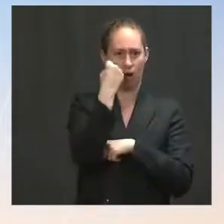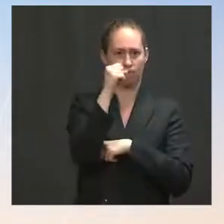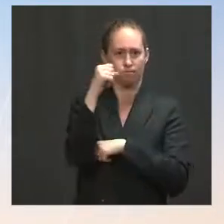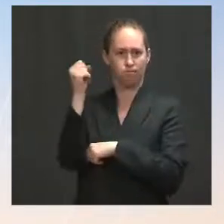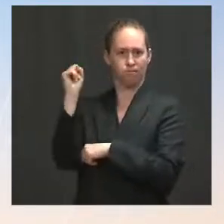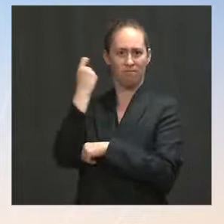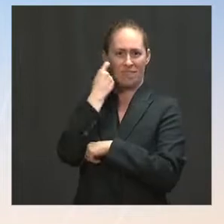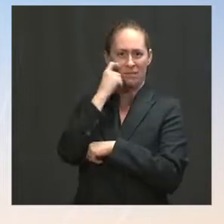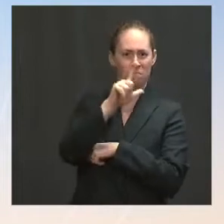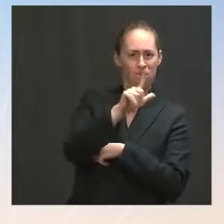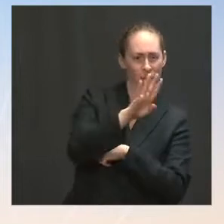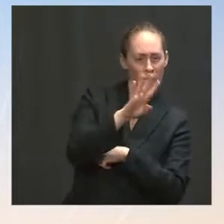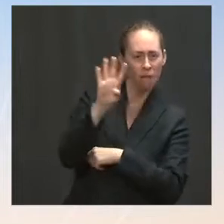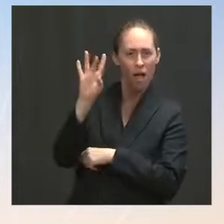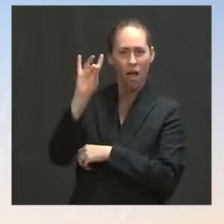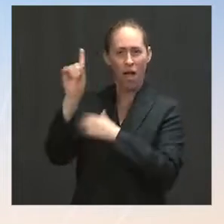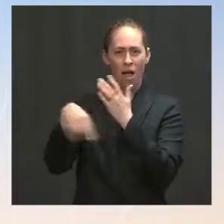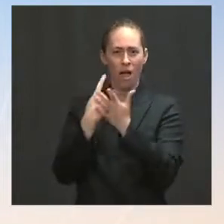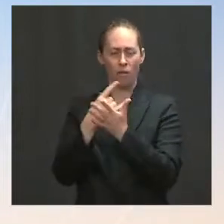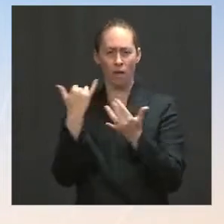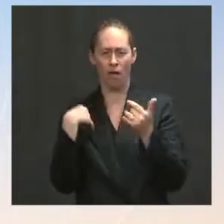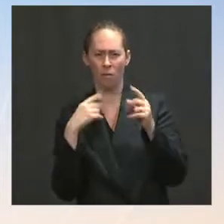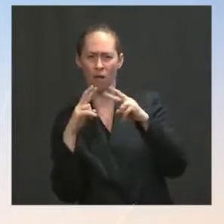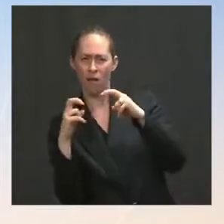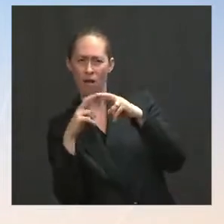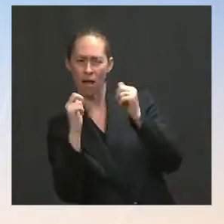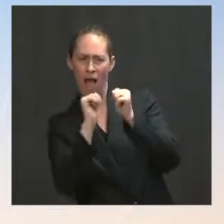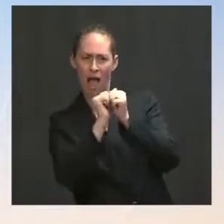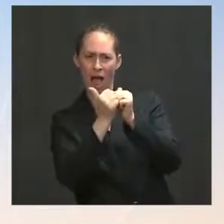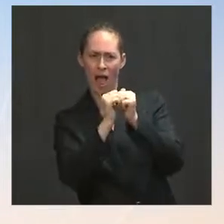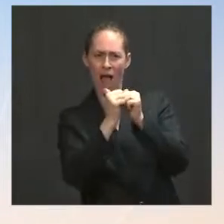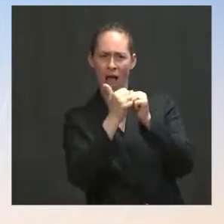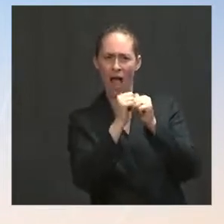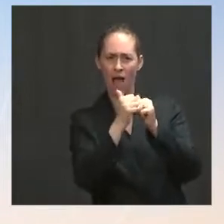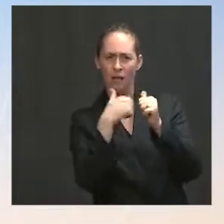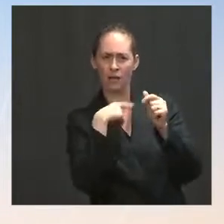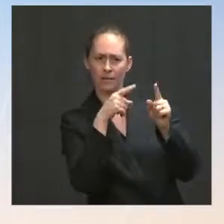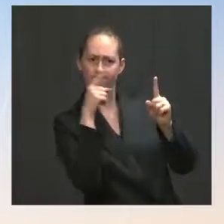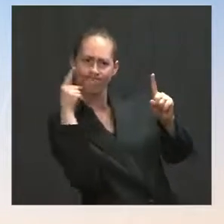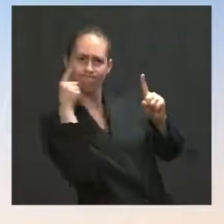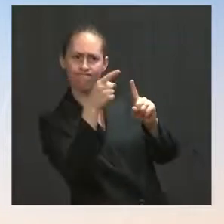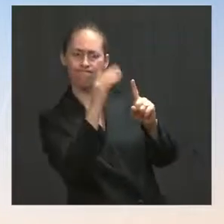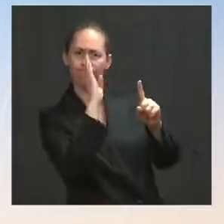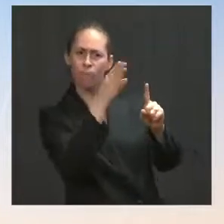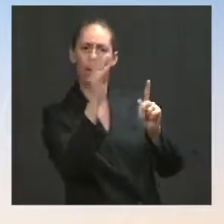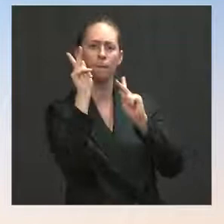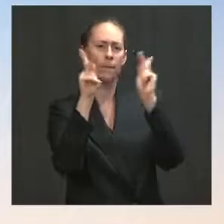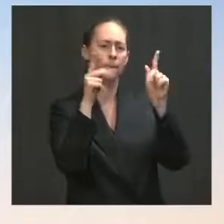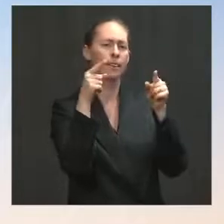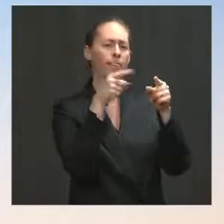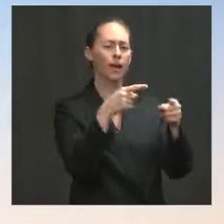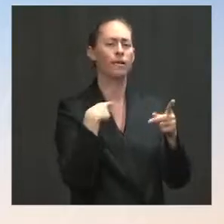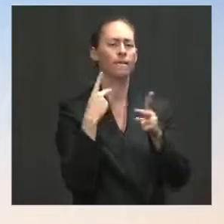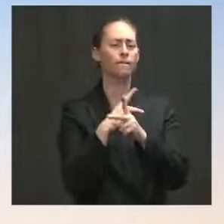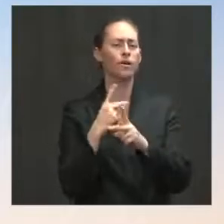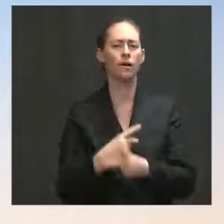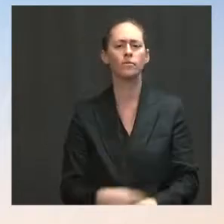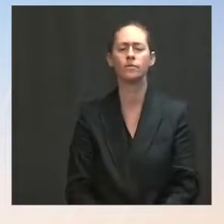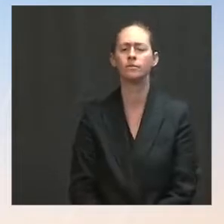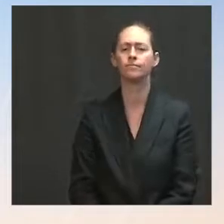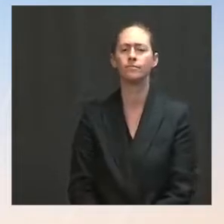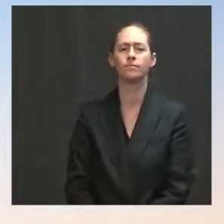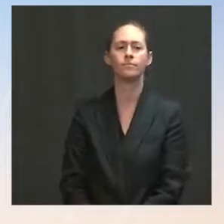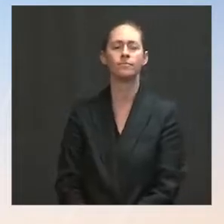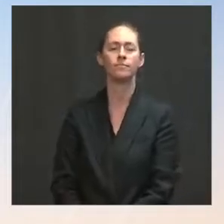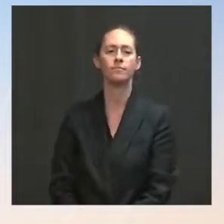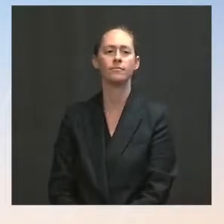we can be helpful directly to the people of Cuba in these circumstances. You hinted at this, but the president of Cuba did directly accuse the United States